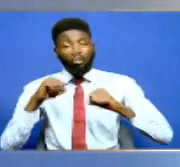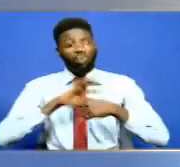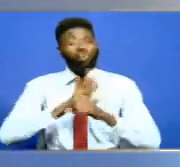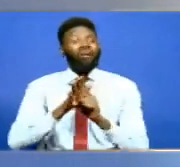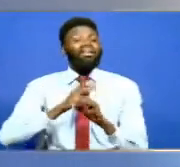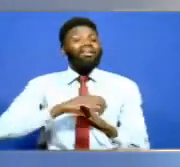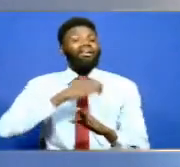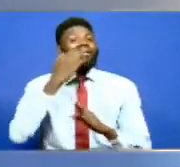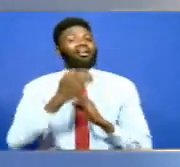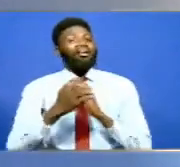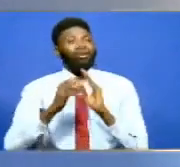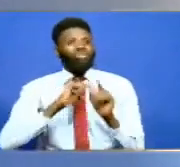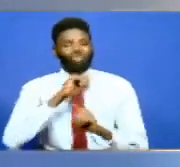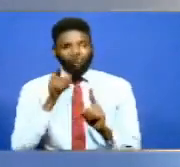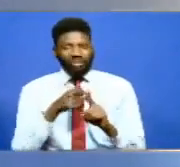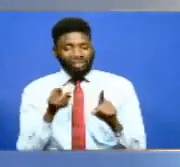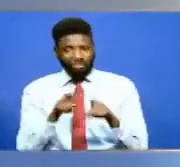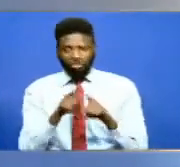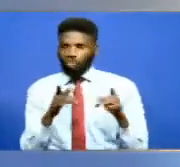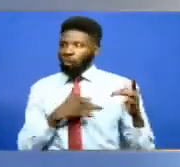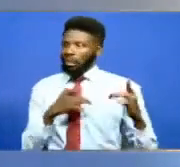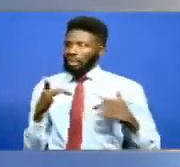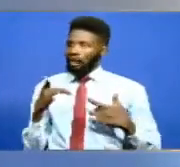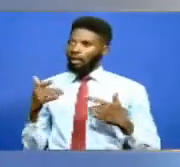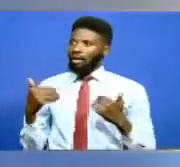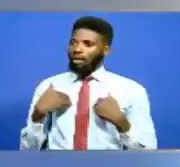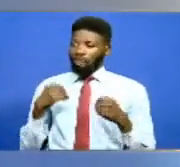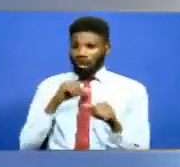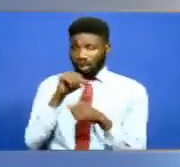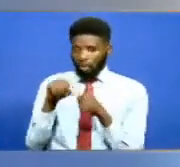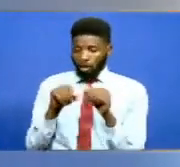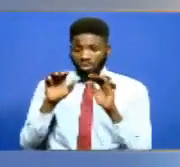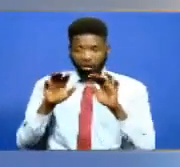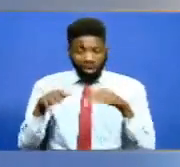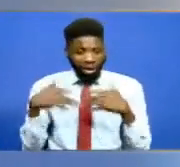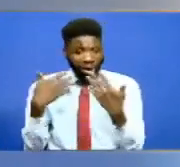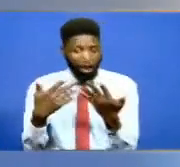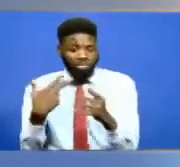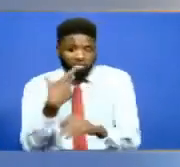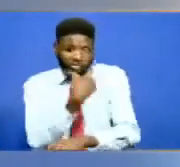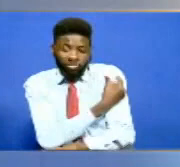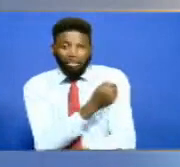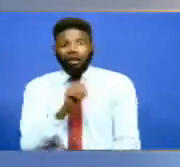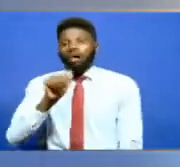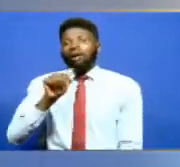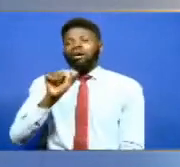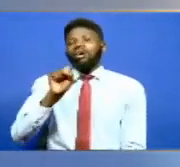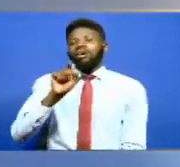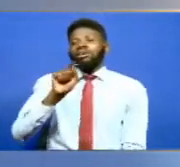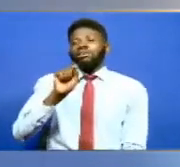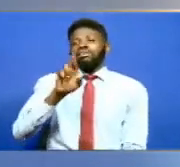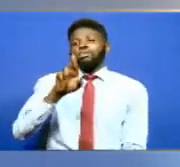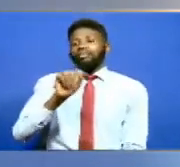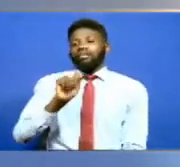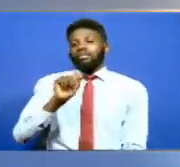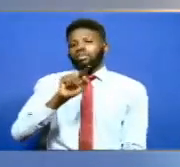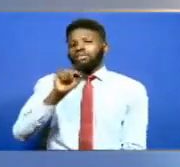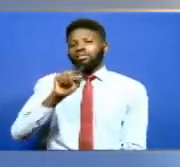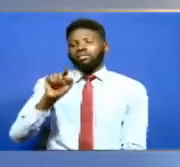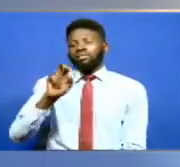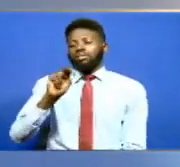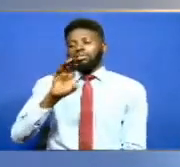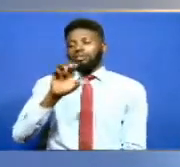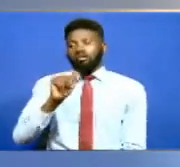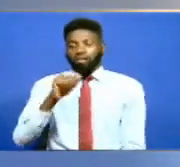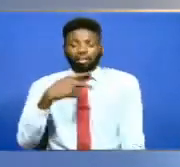end. There have also been concerns about the administration of the AstraZeneca vaccine. Let's keep the conversation